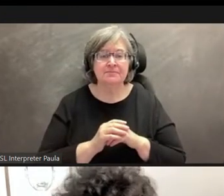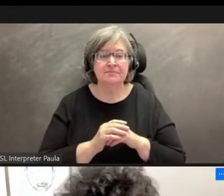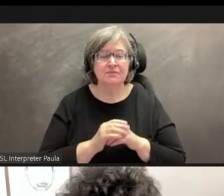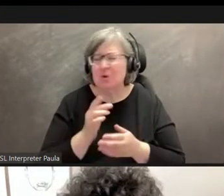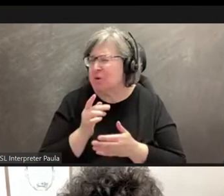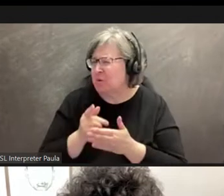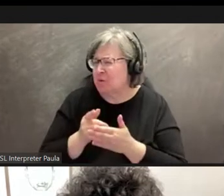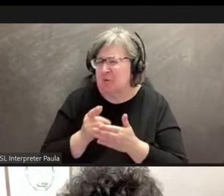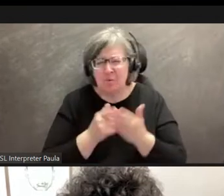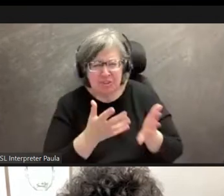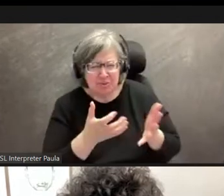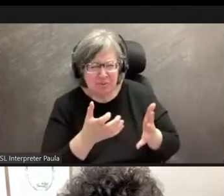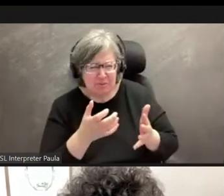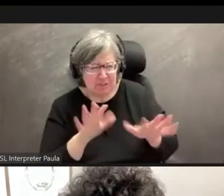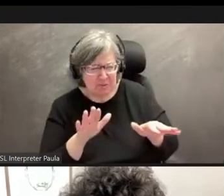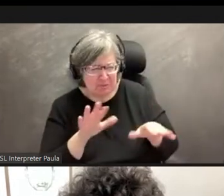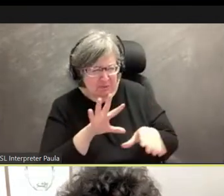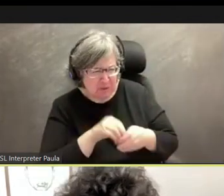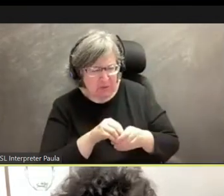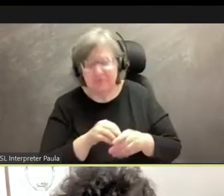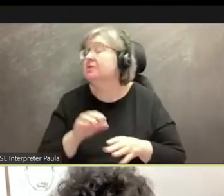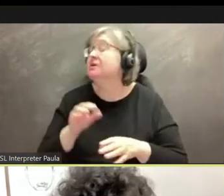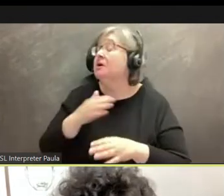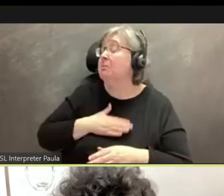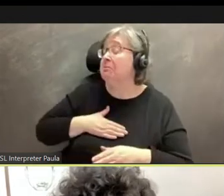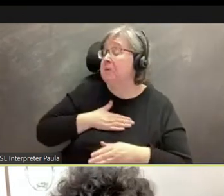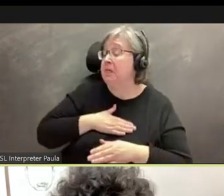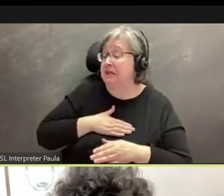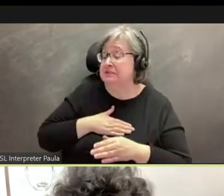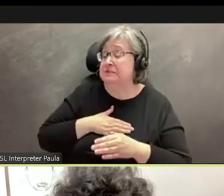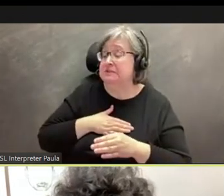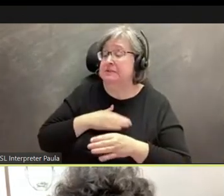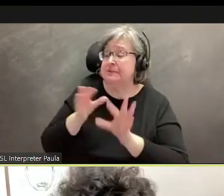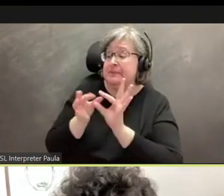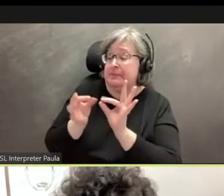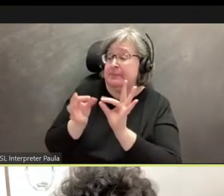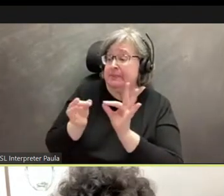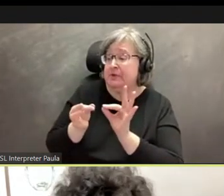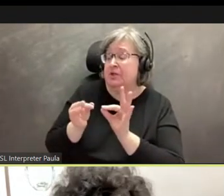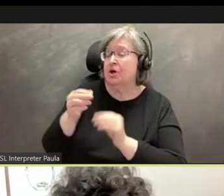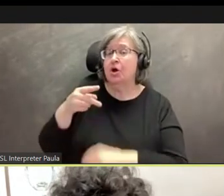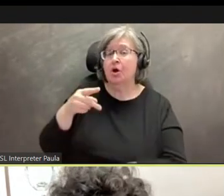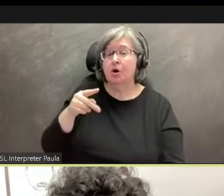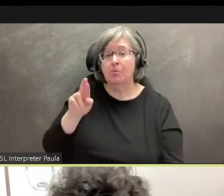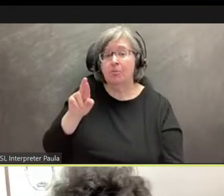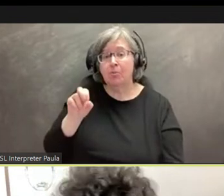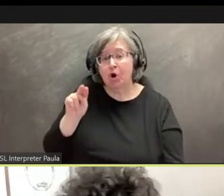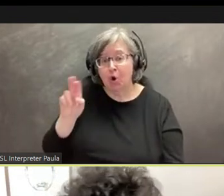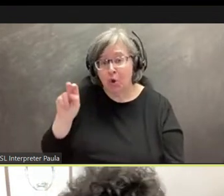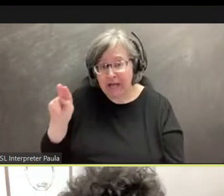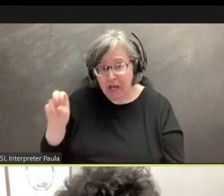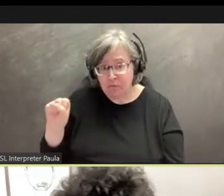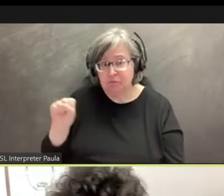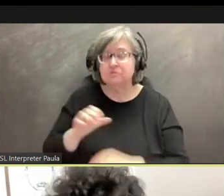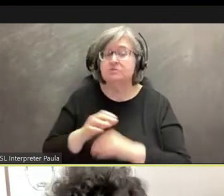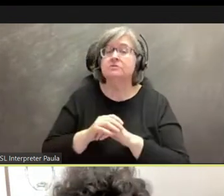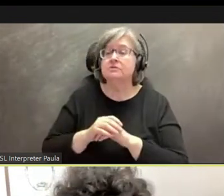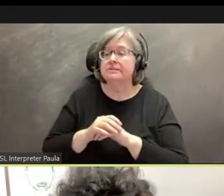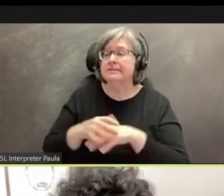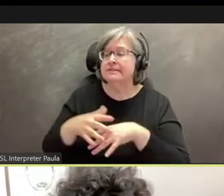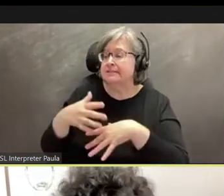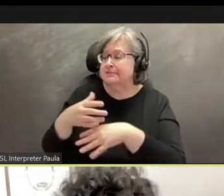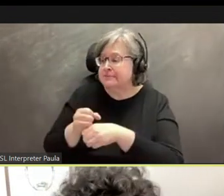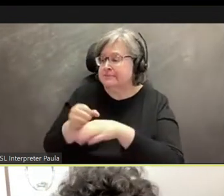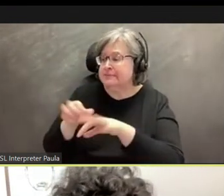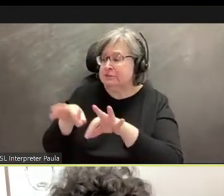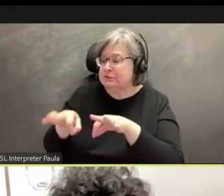What did you want me to include in my introduction? If you can just include your pronouns and then brief a description